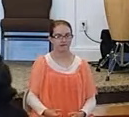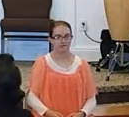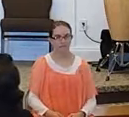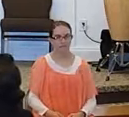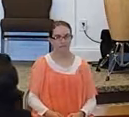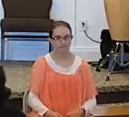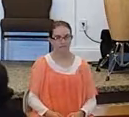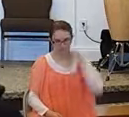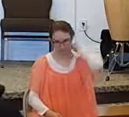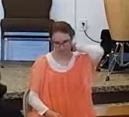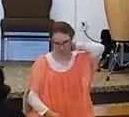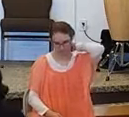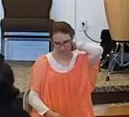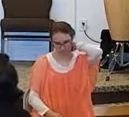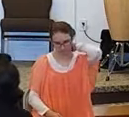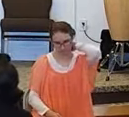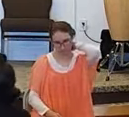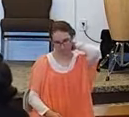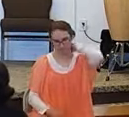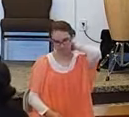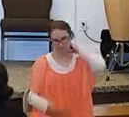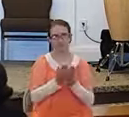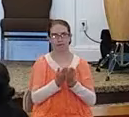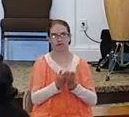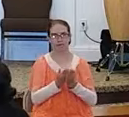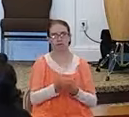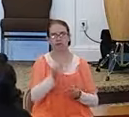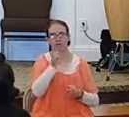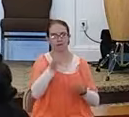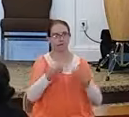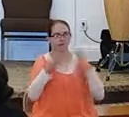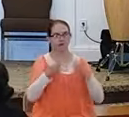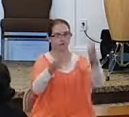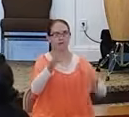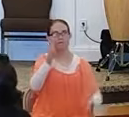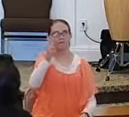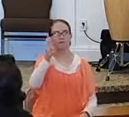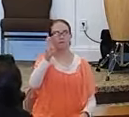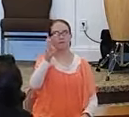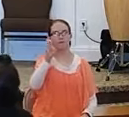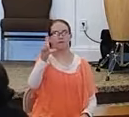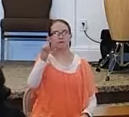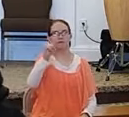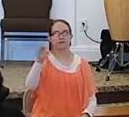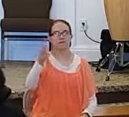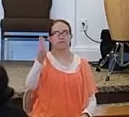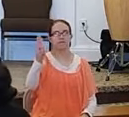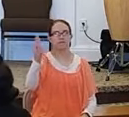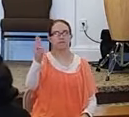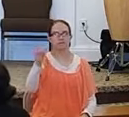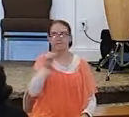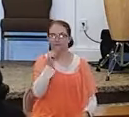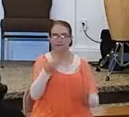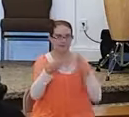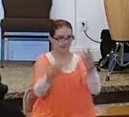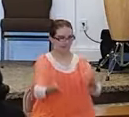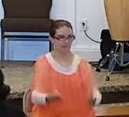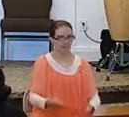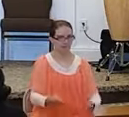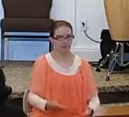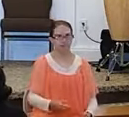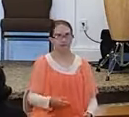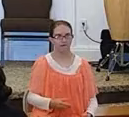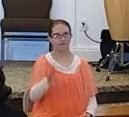Hallelujah. Amen. The Bible said Beelzebub can't cast out Beelzebub. Amen. So if people try to cast